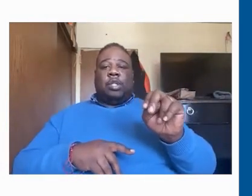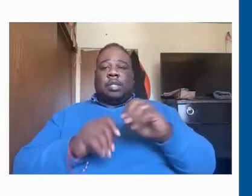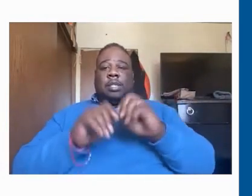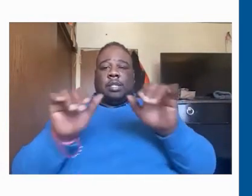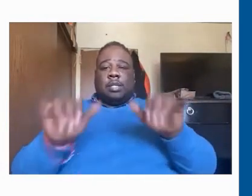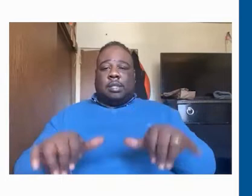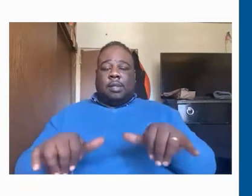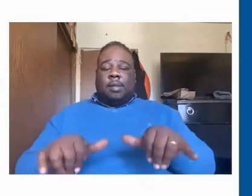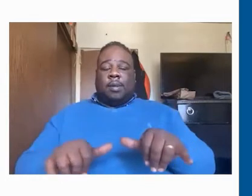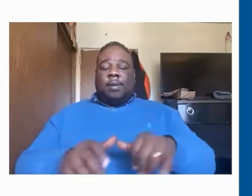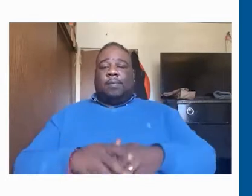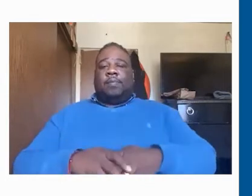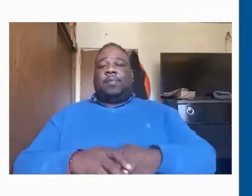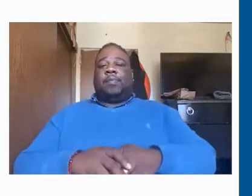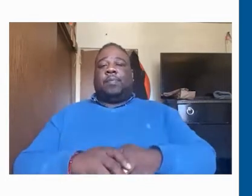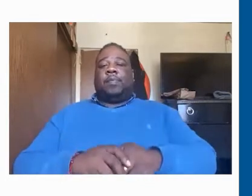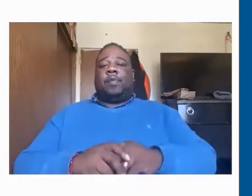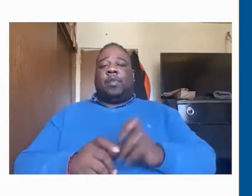during that time.